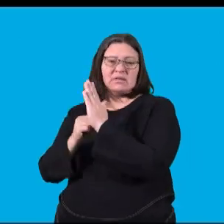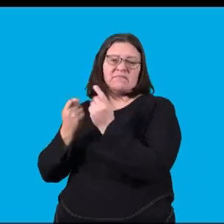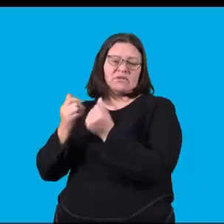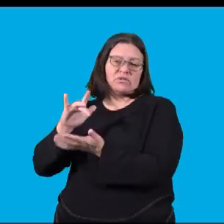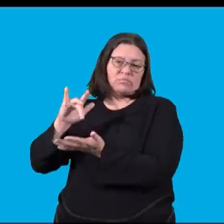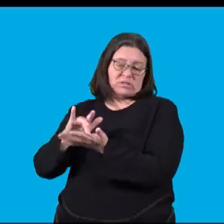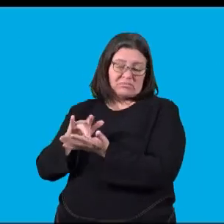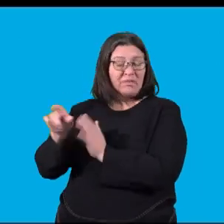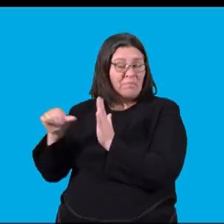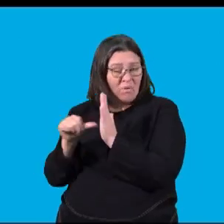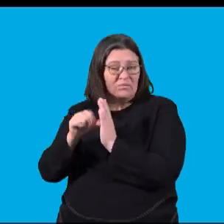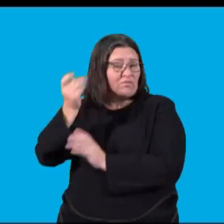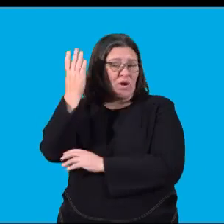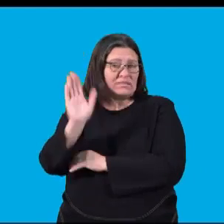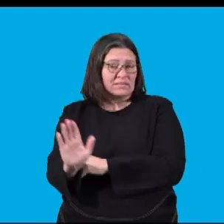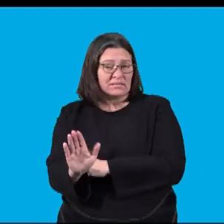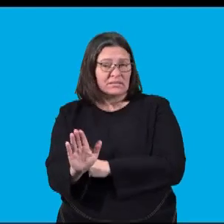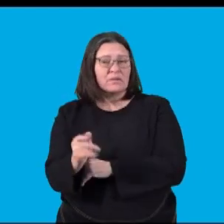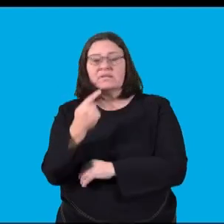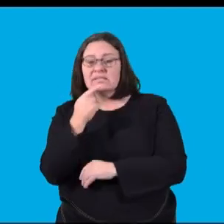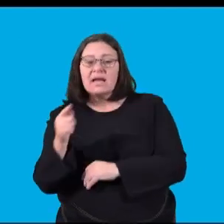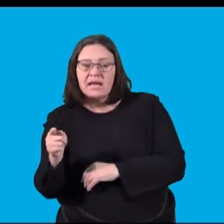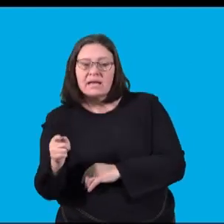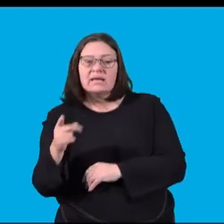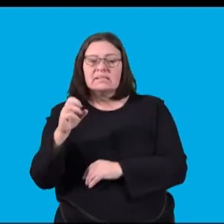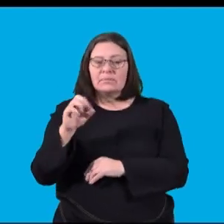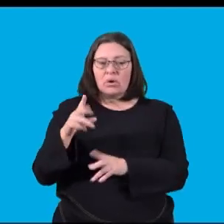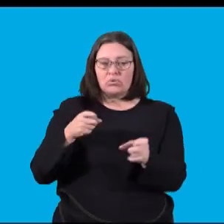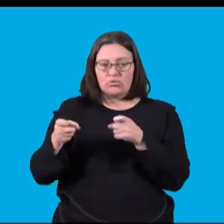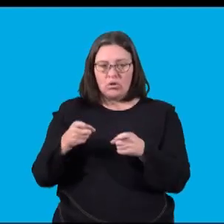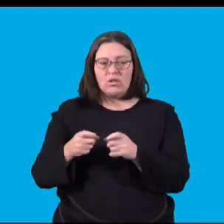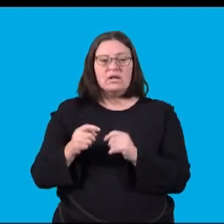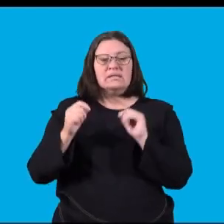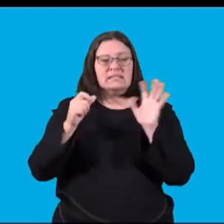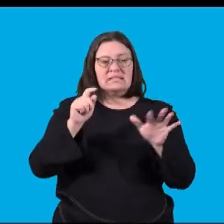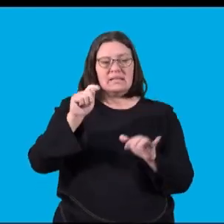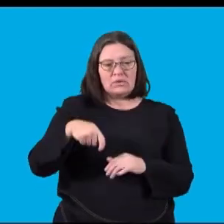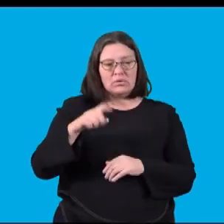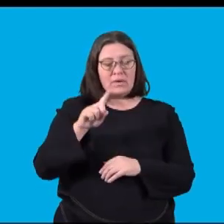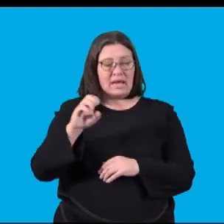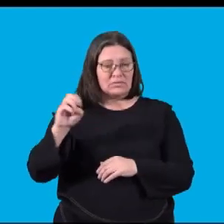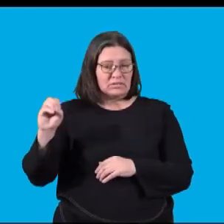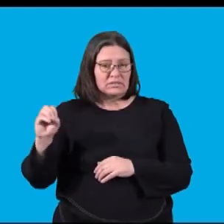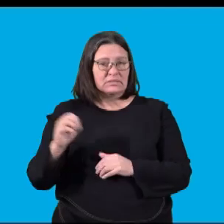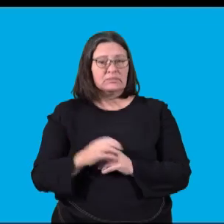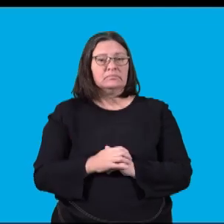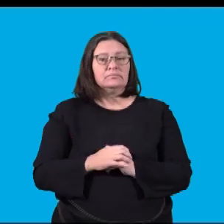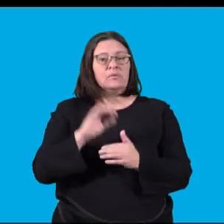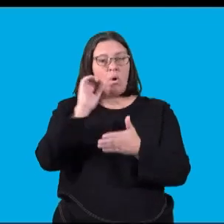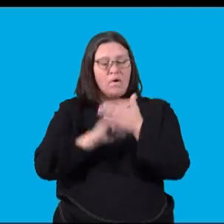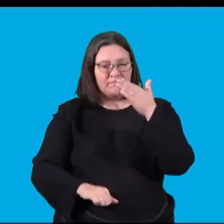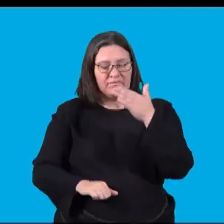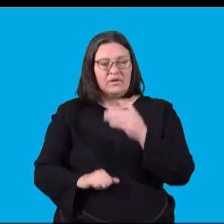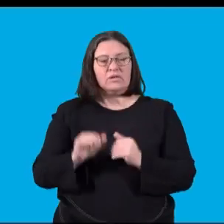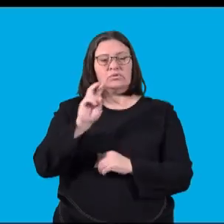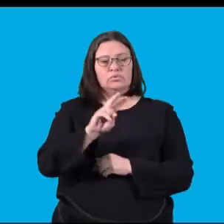financial position. Very important. So you come here, you say your debtors control, which is 16,100. You remember this one now. Then you